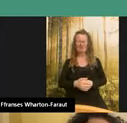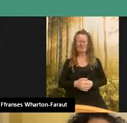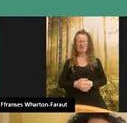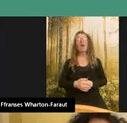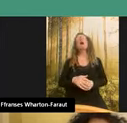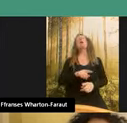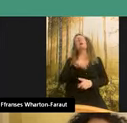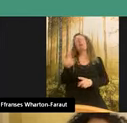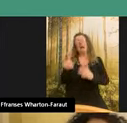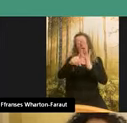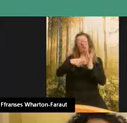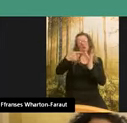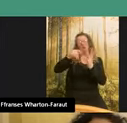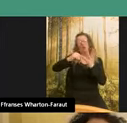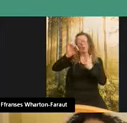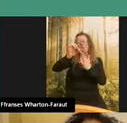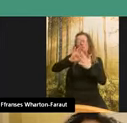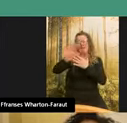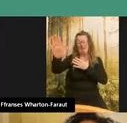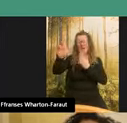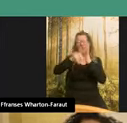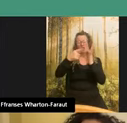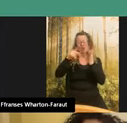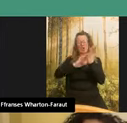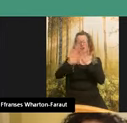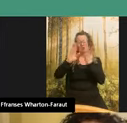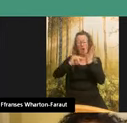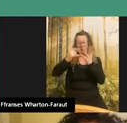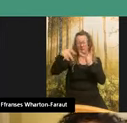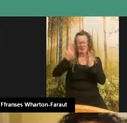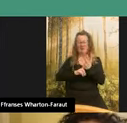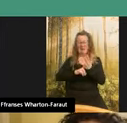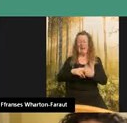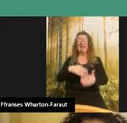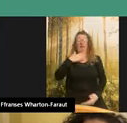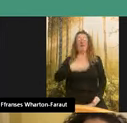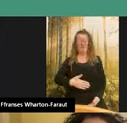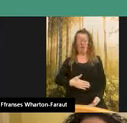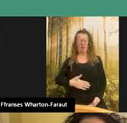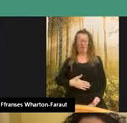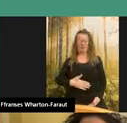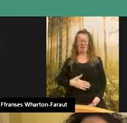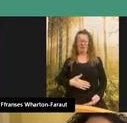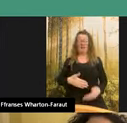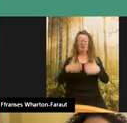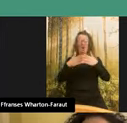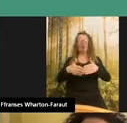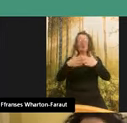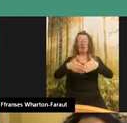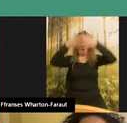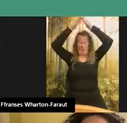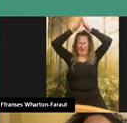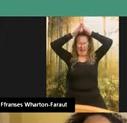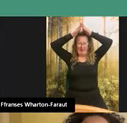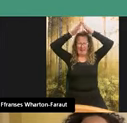who's a figure from 1850s Britain, who stands at the front there with a ship on his head. He's actually a veteran, a